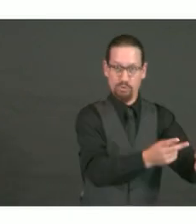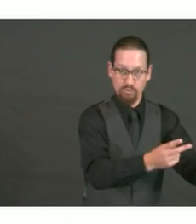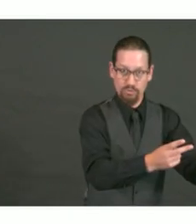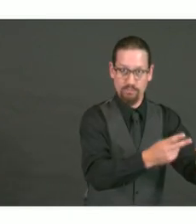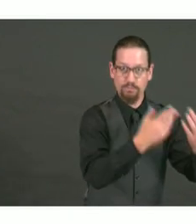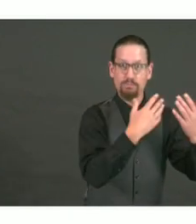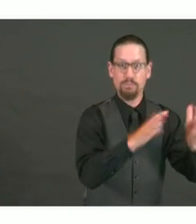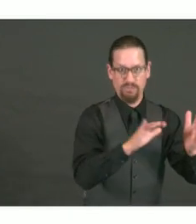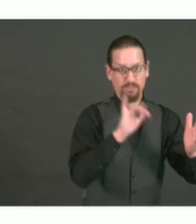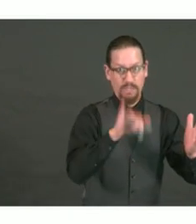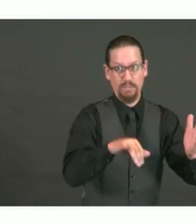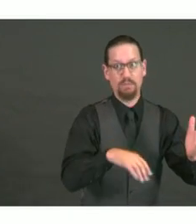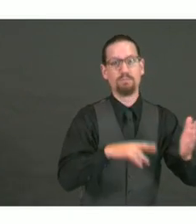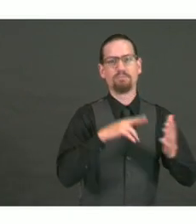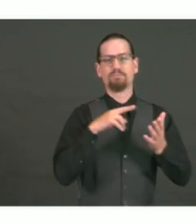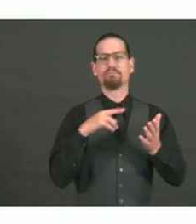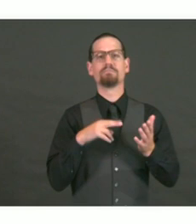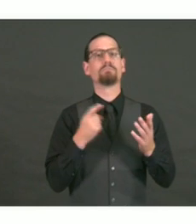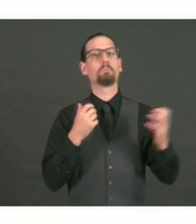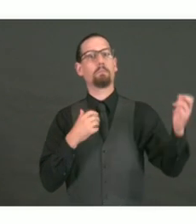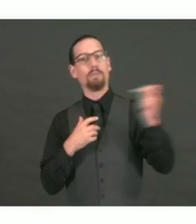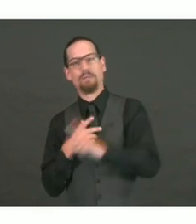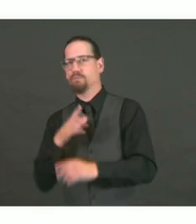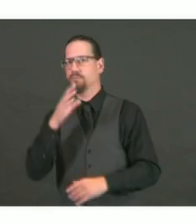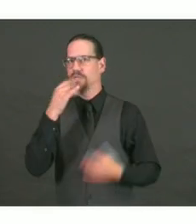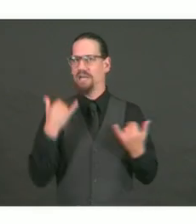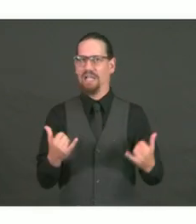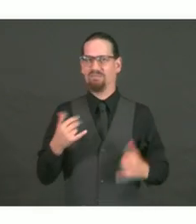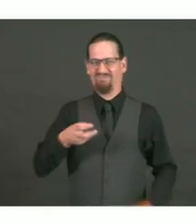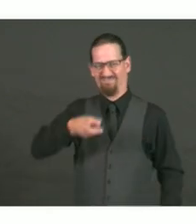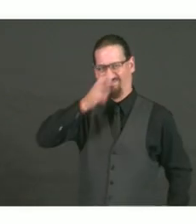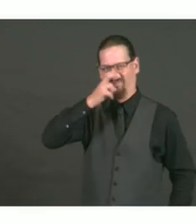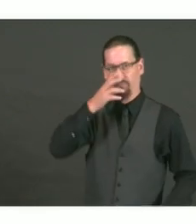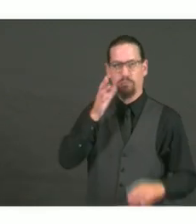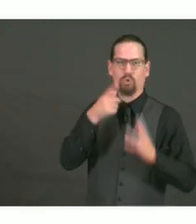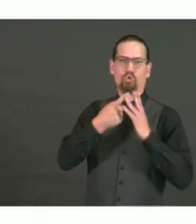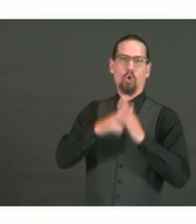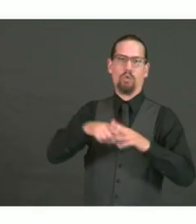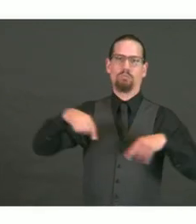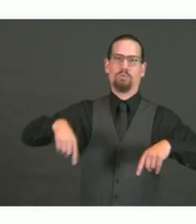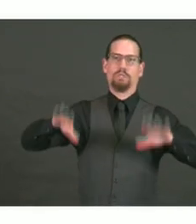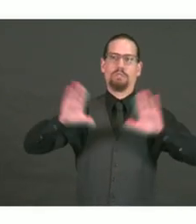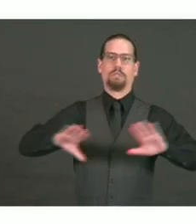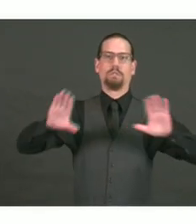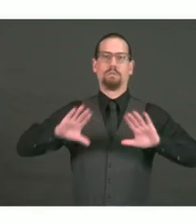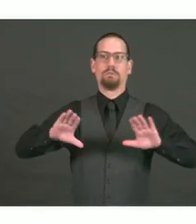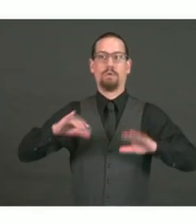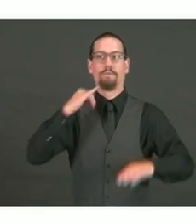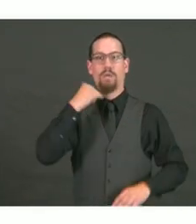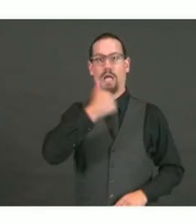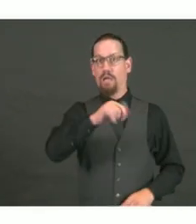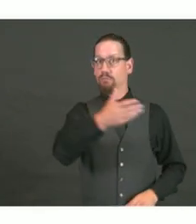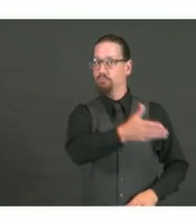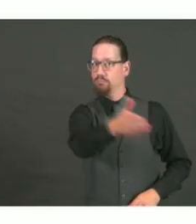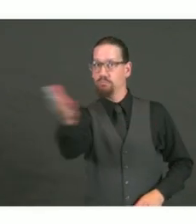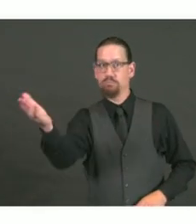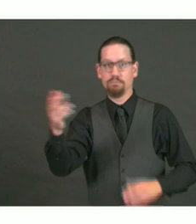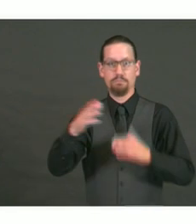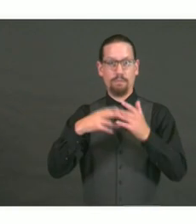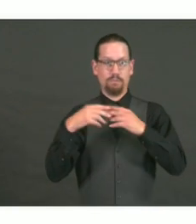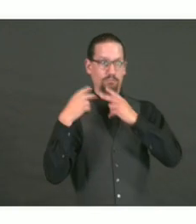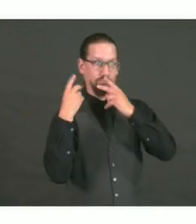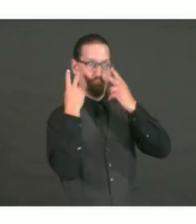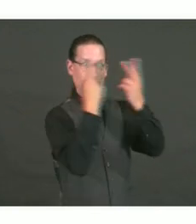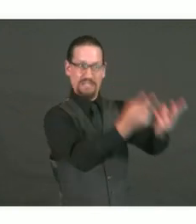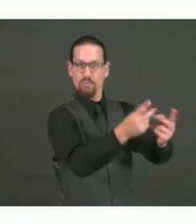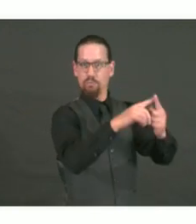Sunday, anyone from those states on your screen who checks into a hotel or a beach rental